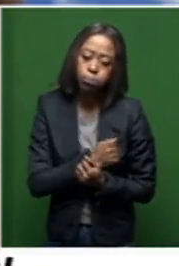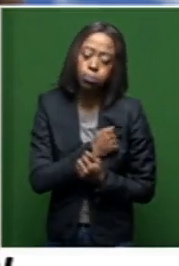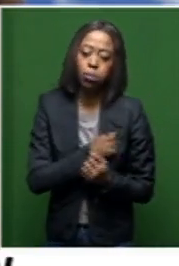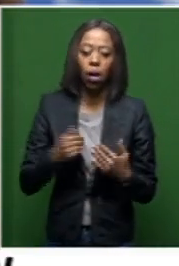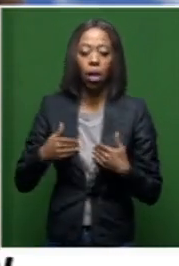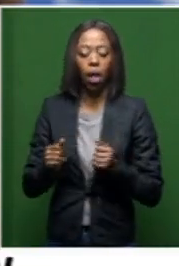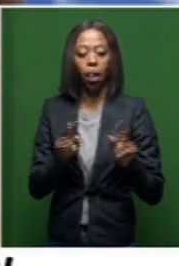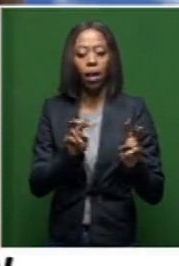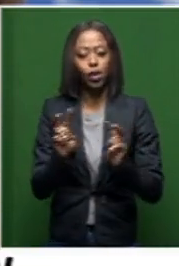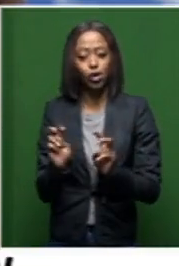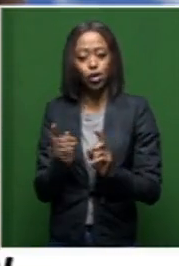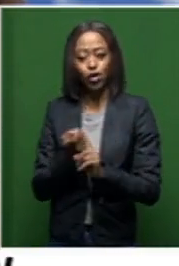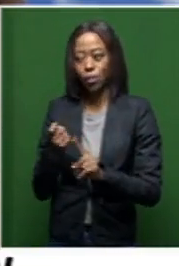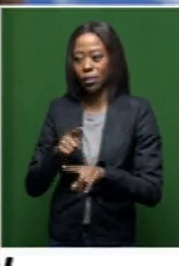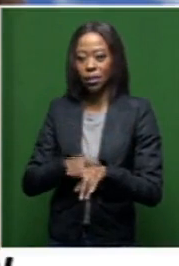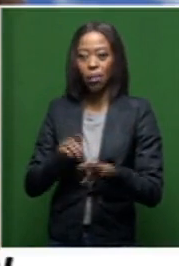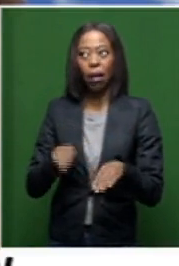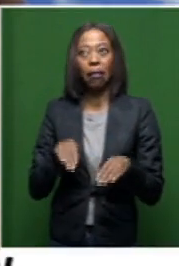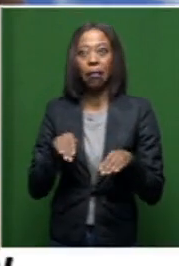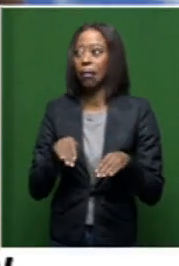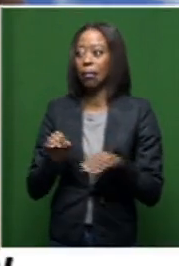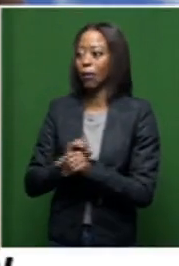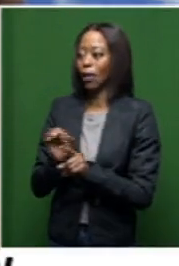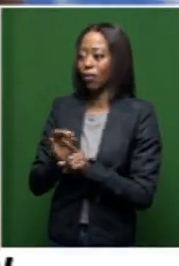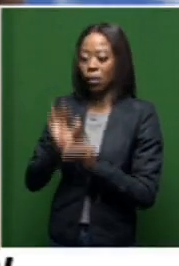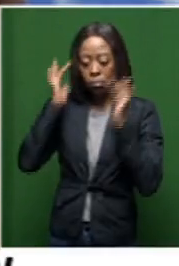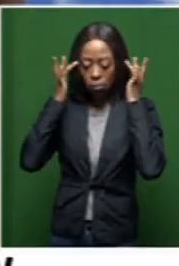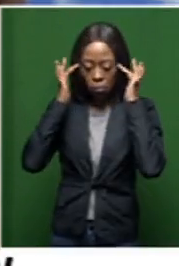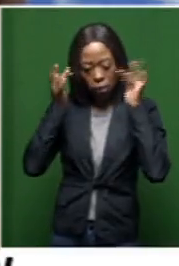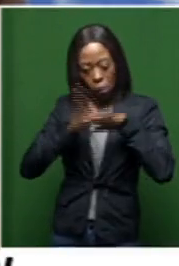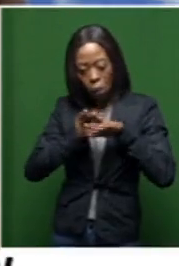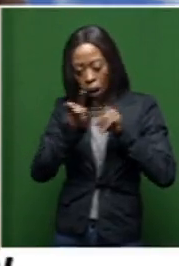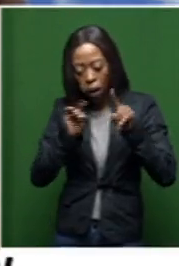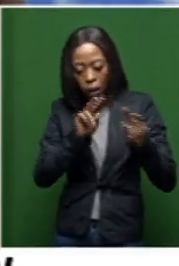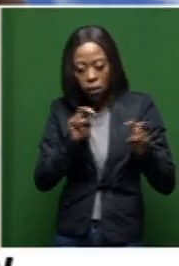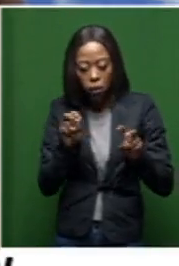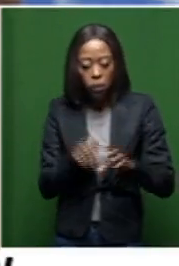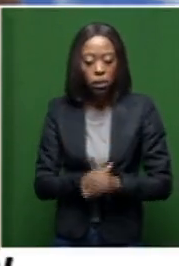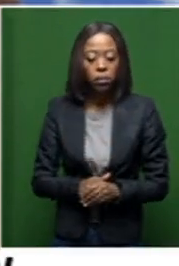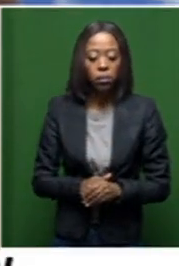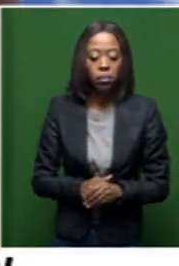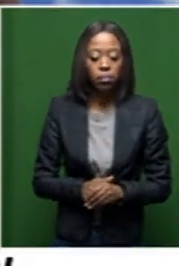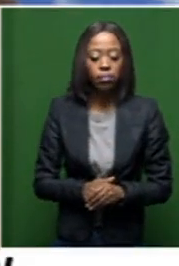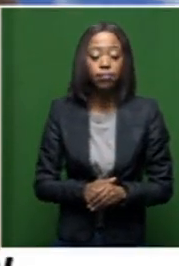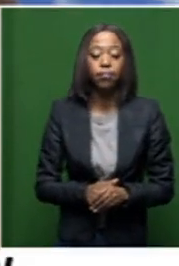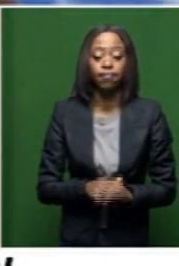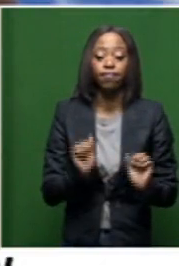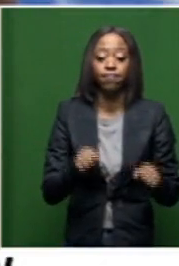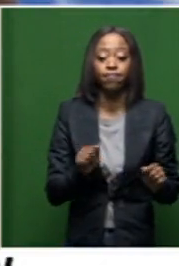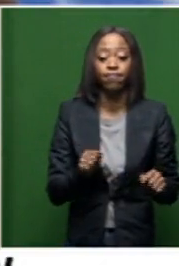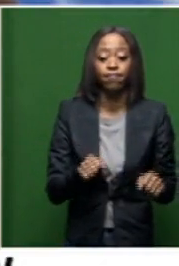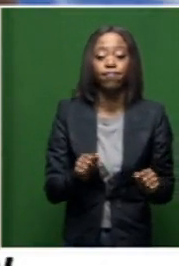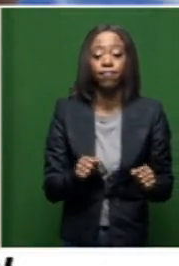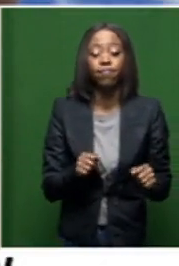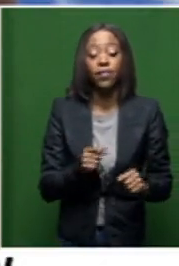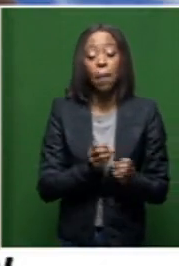health since we've sort of been sitting in a pandemic and had time to think about other issues? Very much so. And I